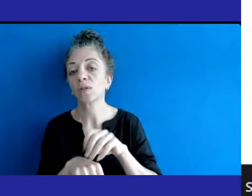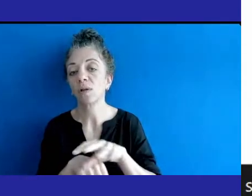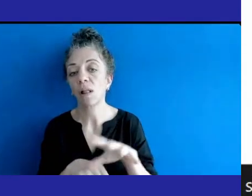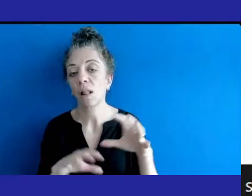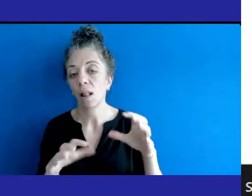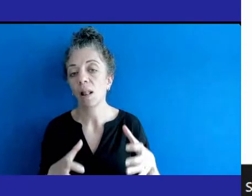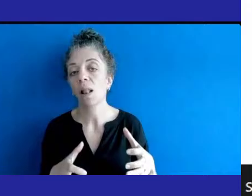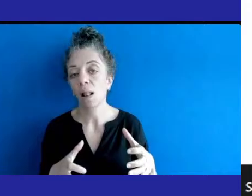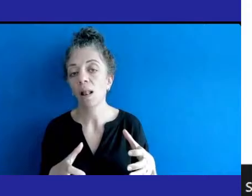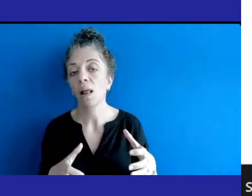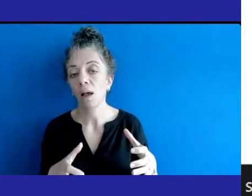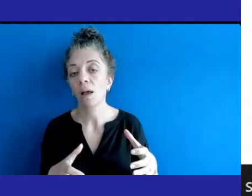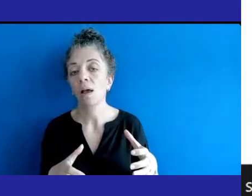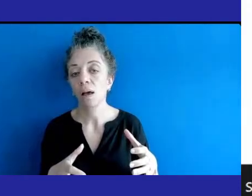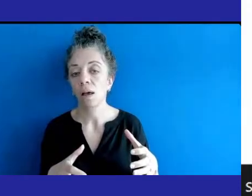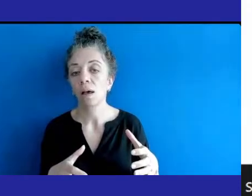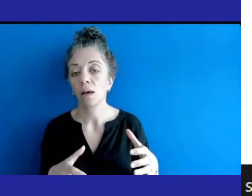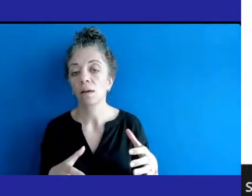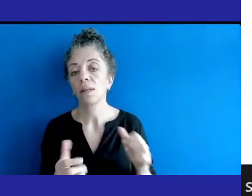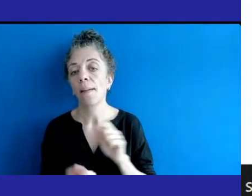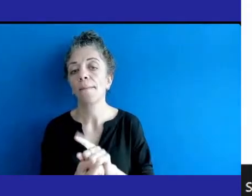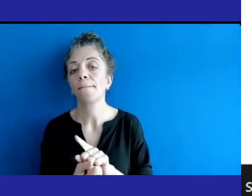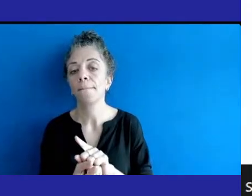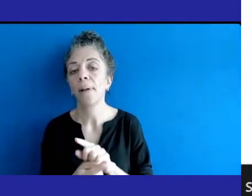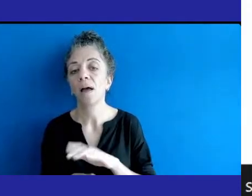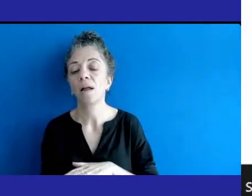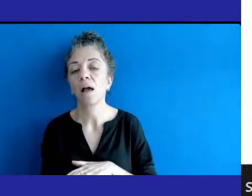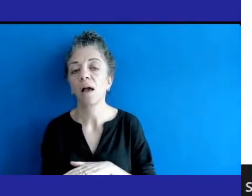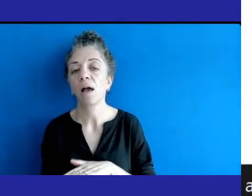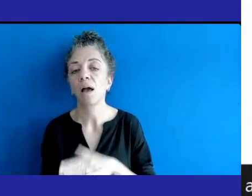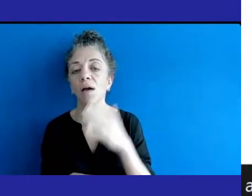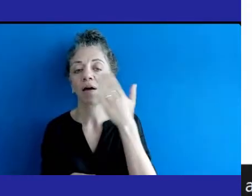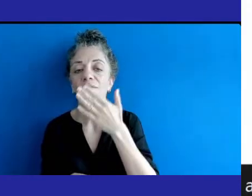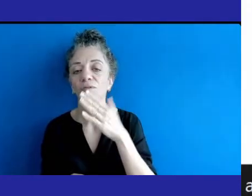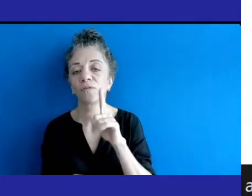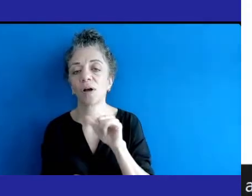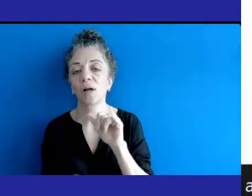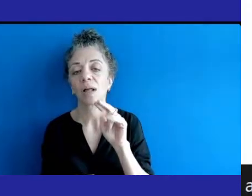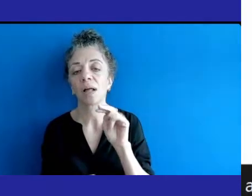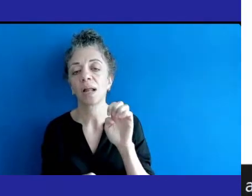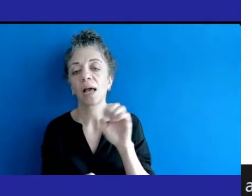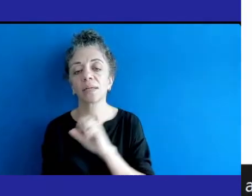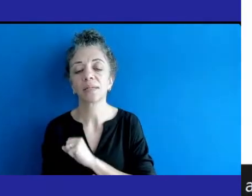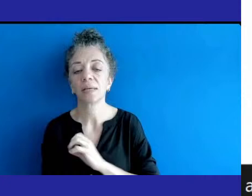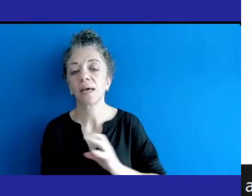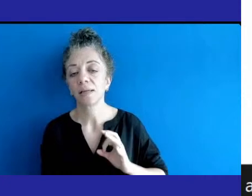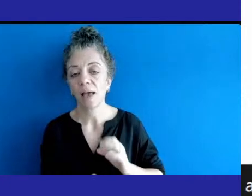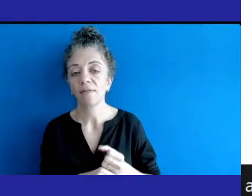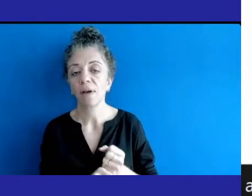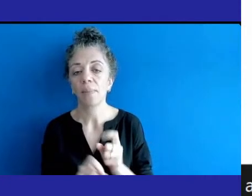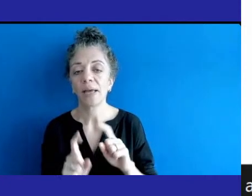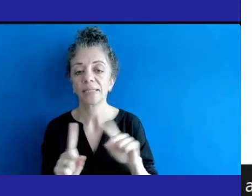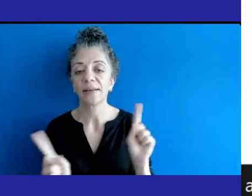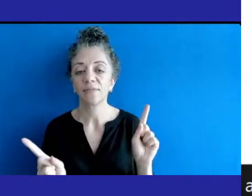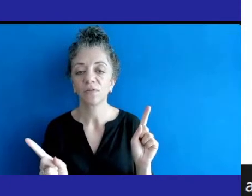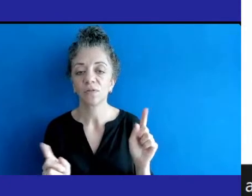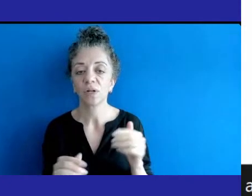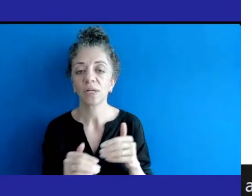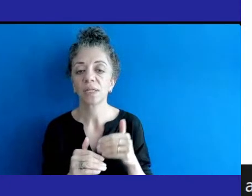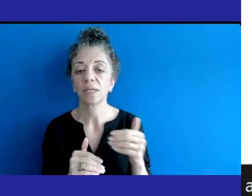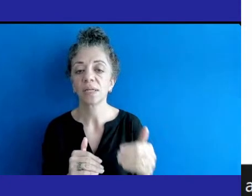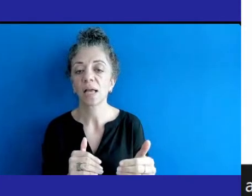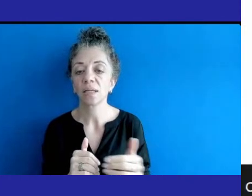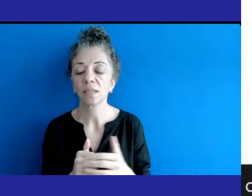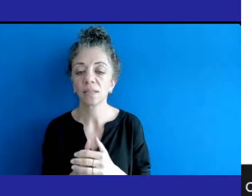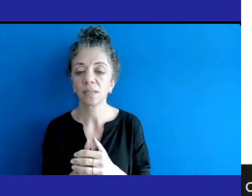are led by frontline staff, looking at their clinical outcomes and really making a difference. Next slide. And these are just photos. You can